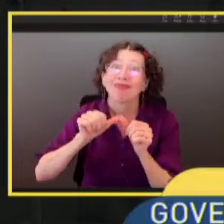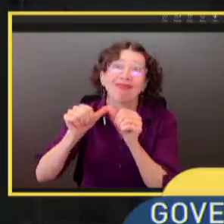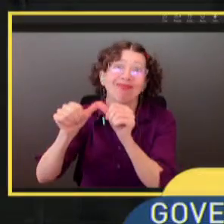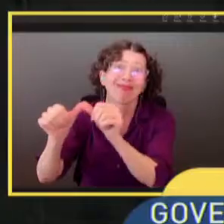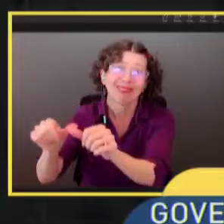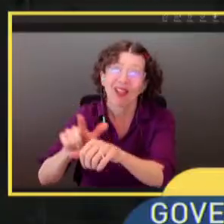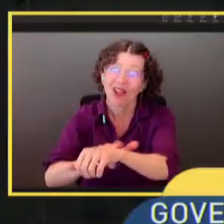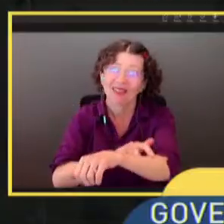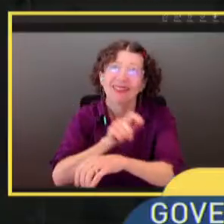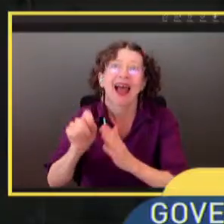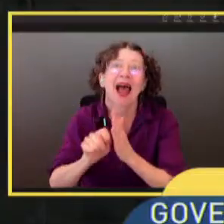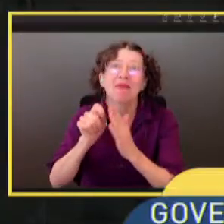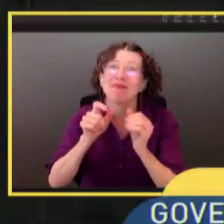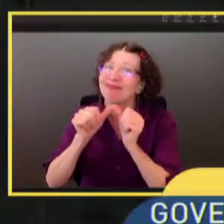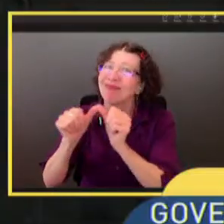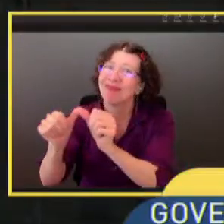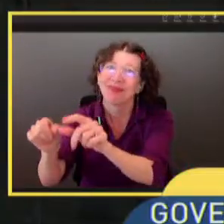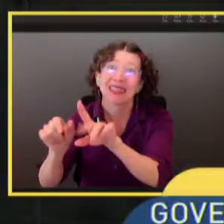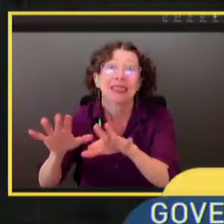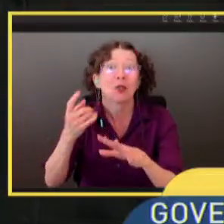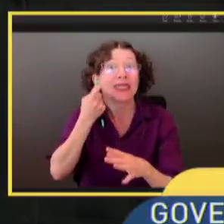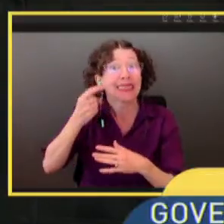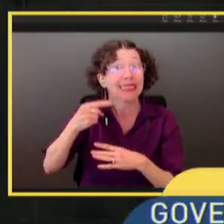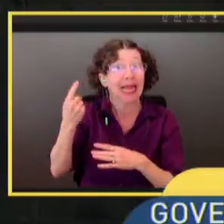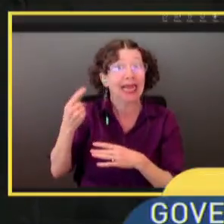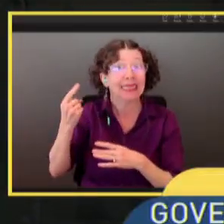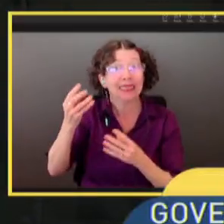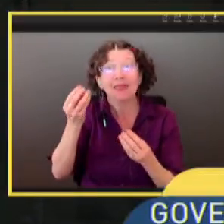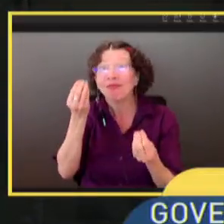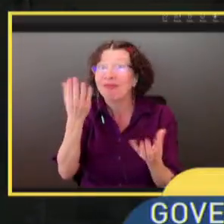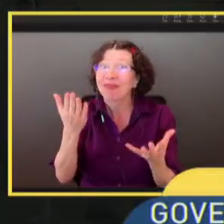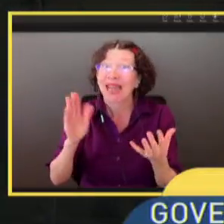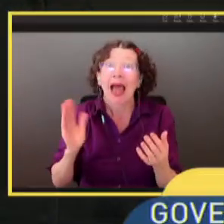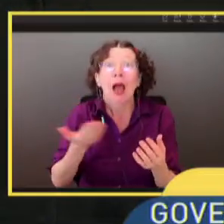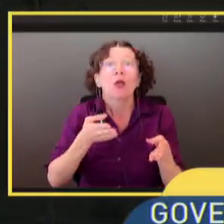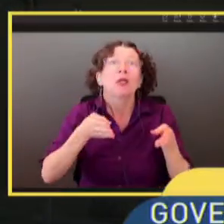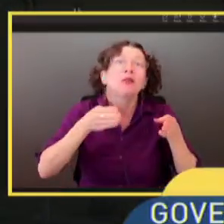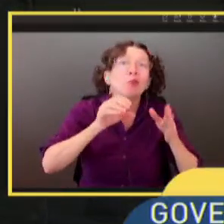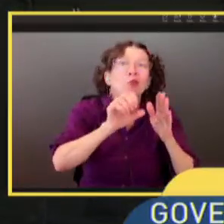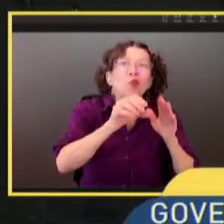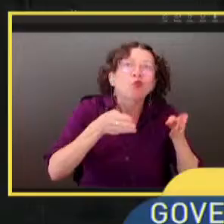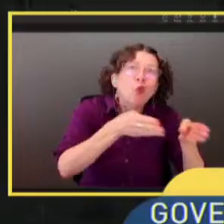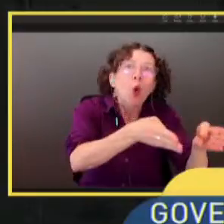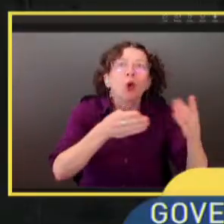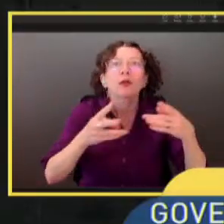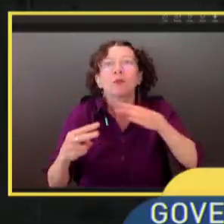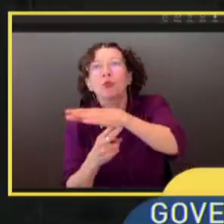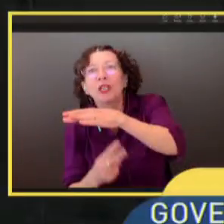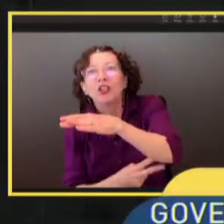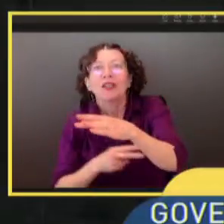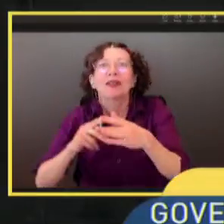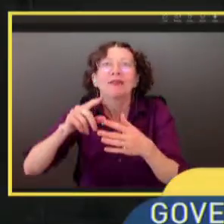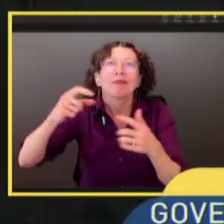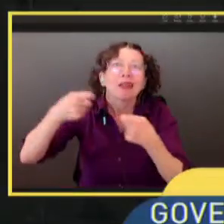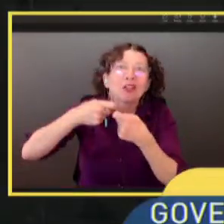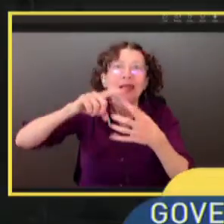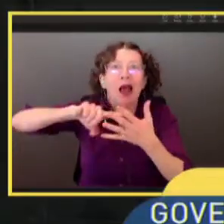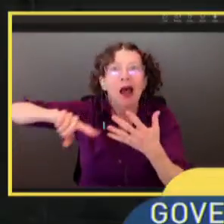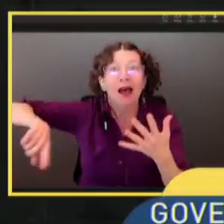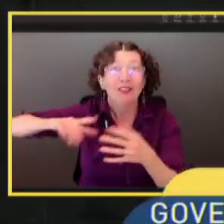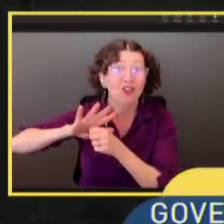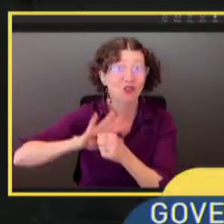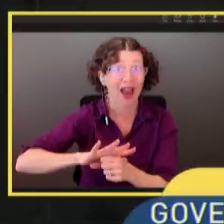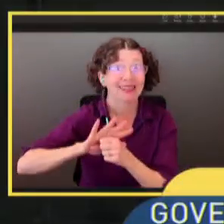natural disaster our state is going through is historic in nature and will be a long-term event. In